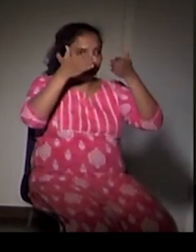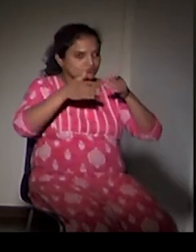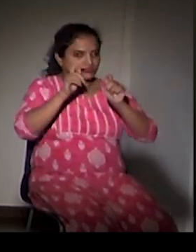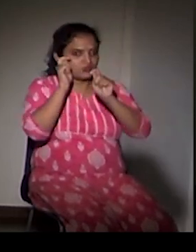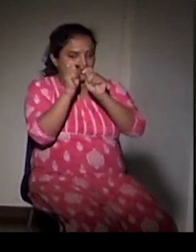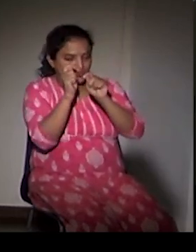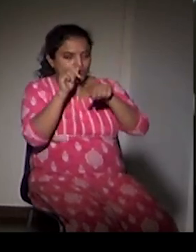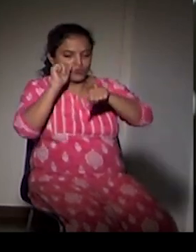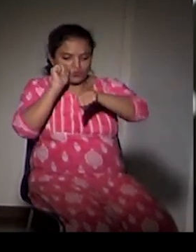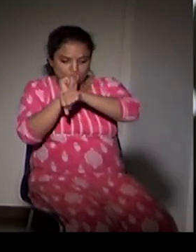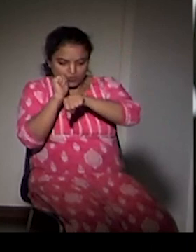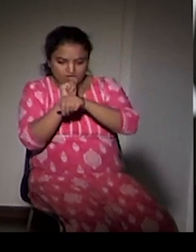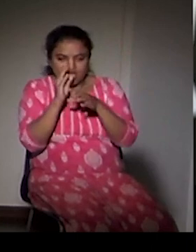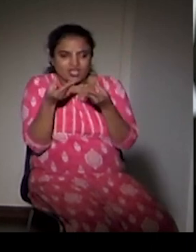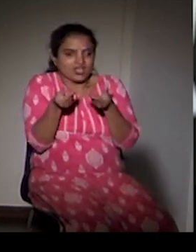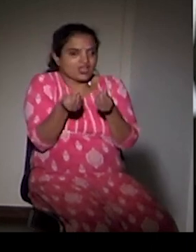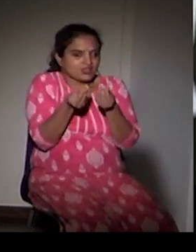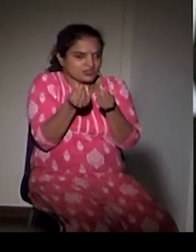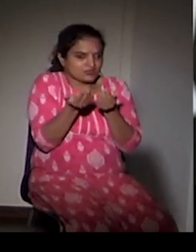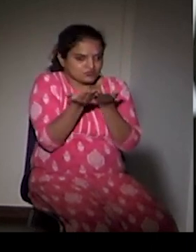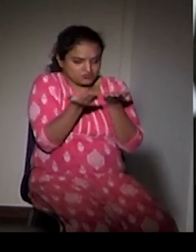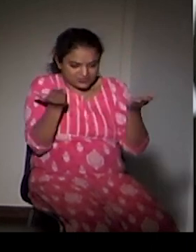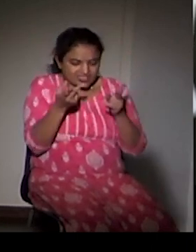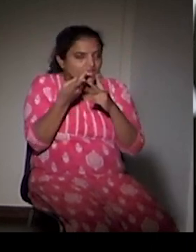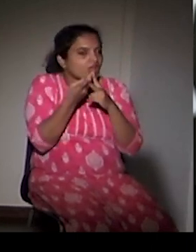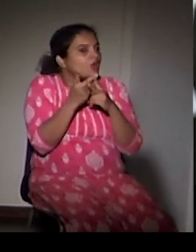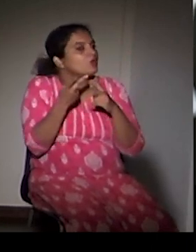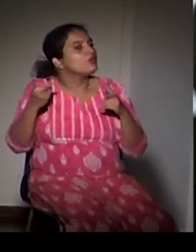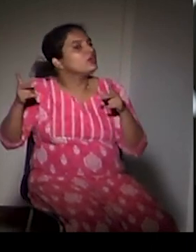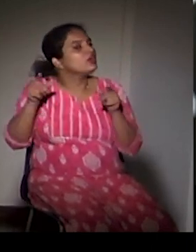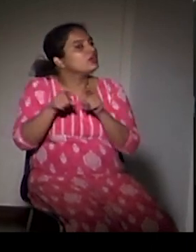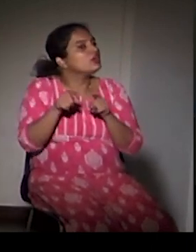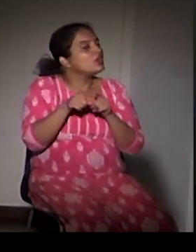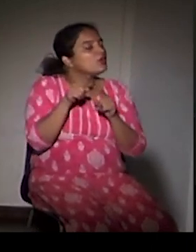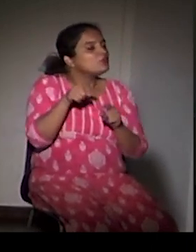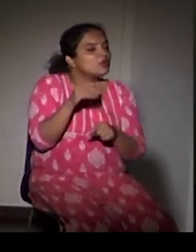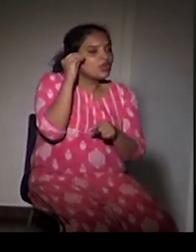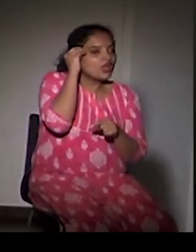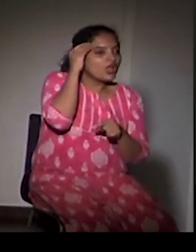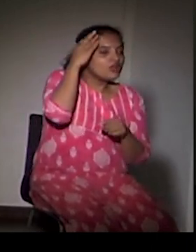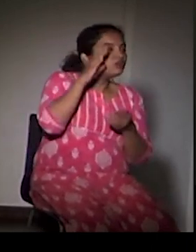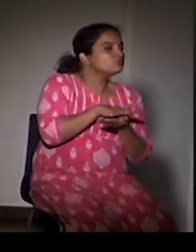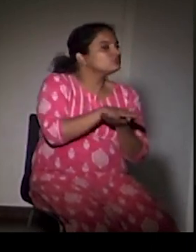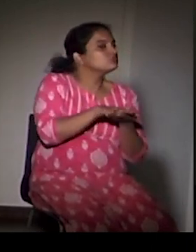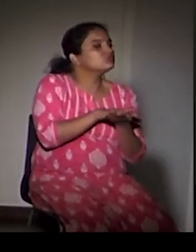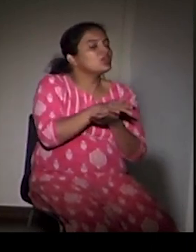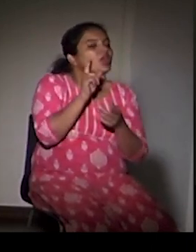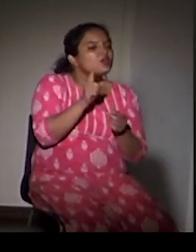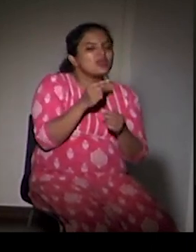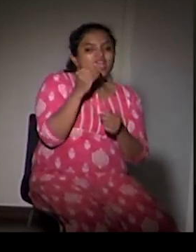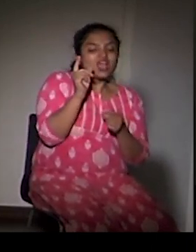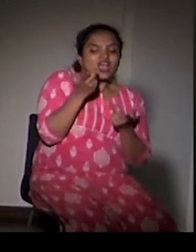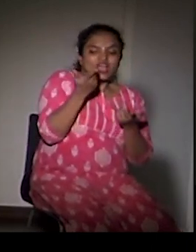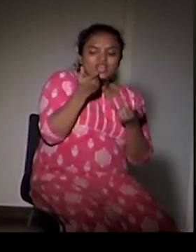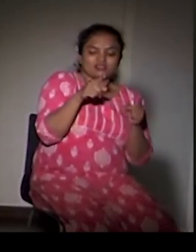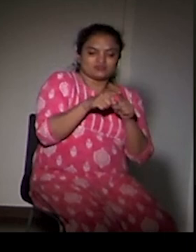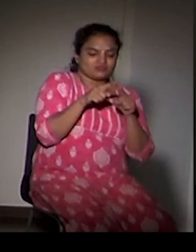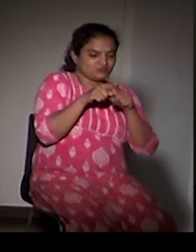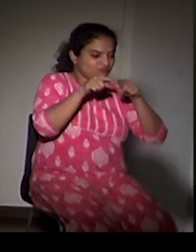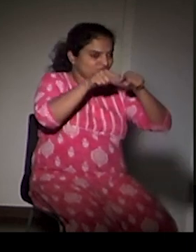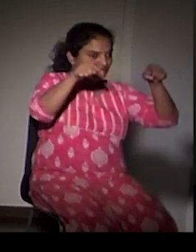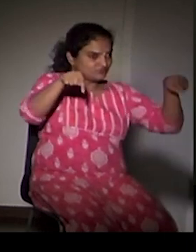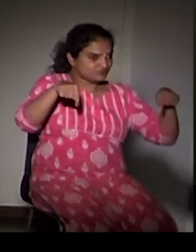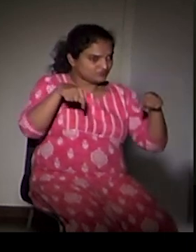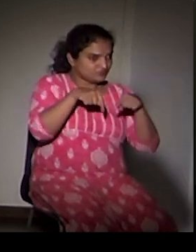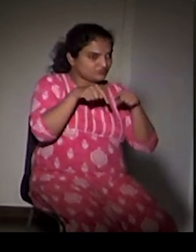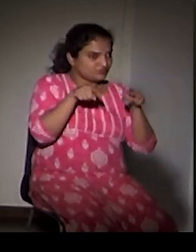metalwork, textiles, and architecture. But there's very little awareness of the ceramic tile tradition.